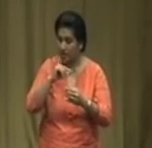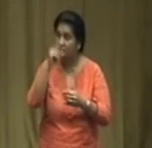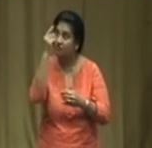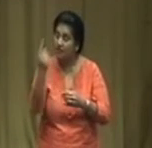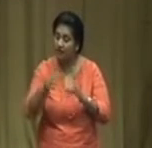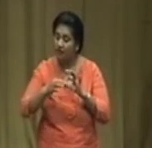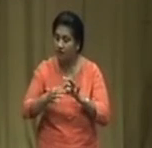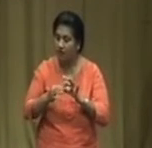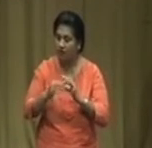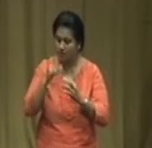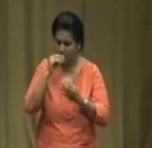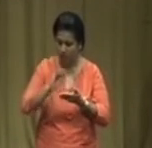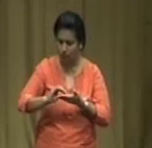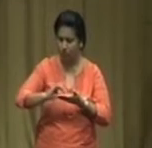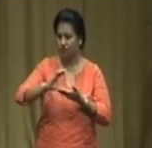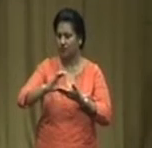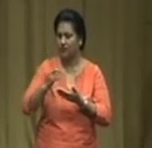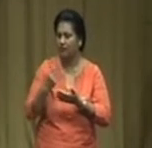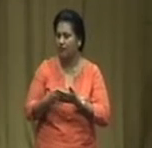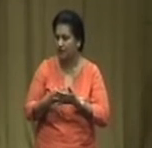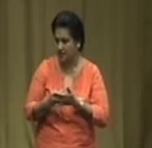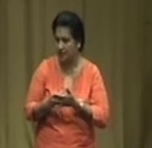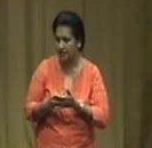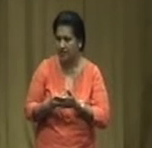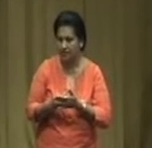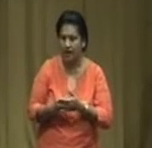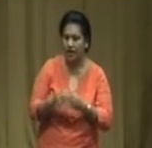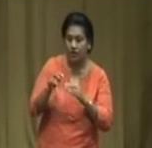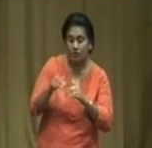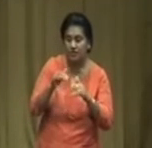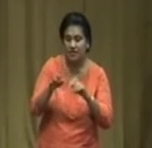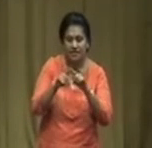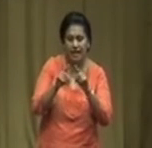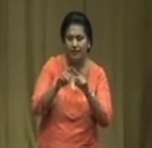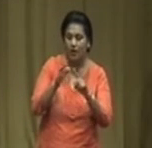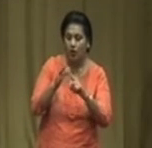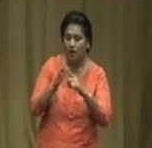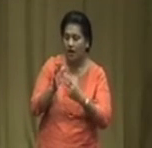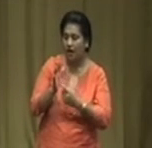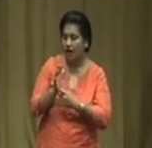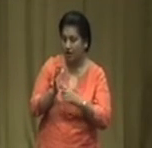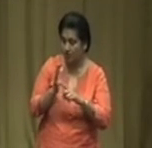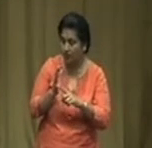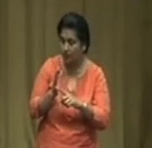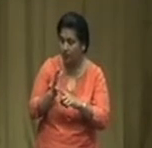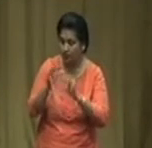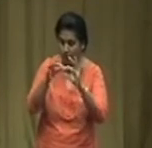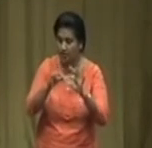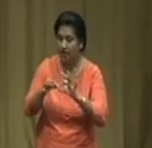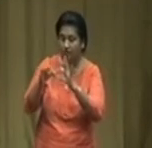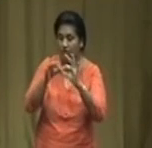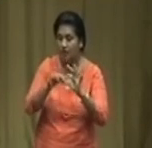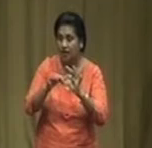capacity. And participating in partnerships of like-minded institutions like the OerU network, you will be able to